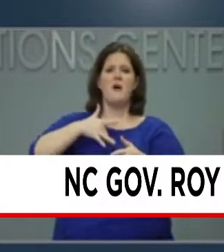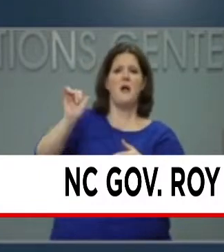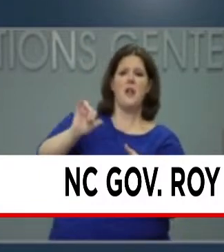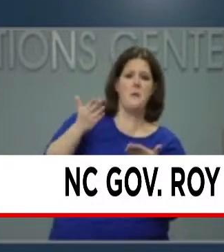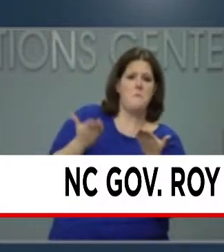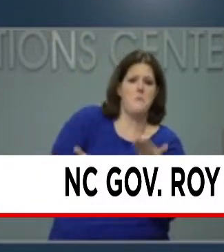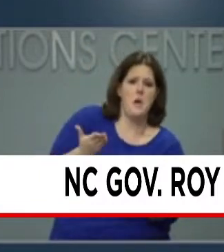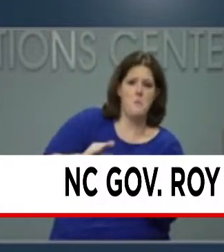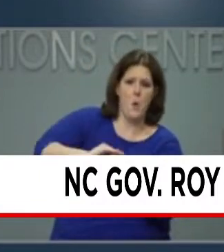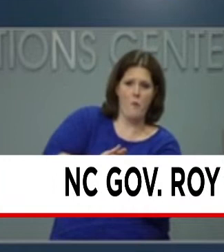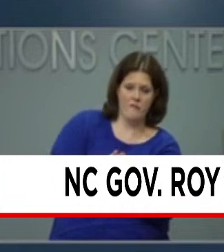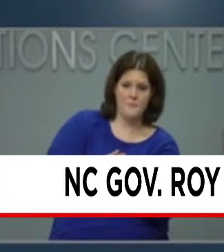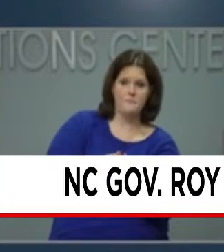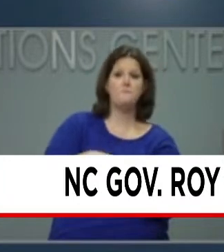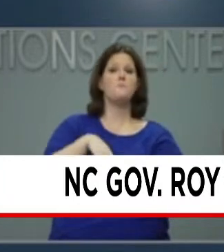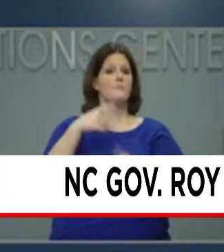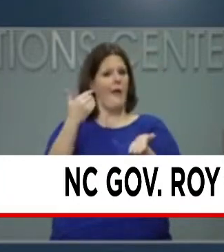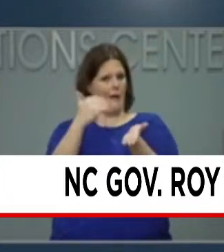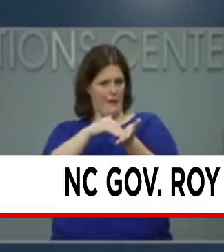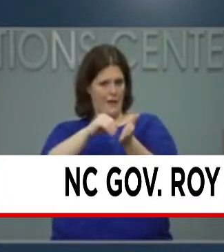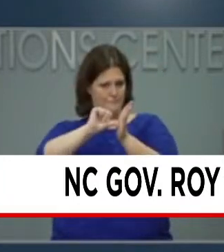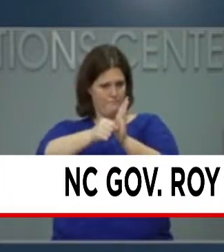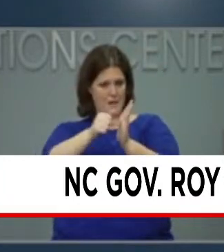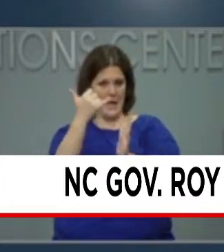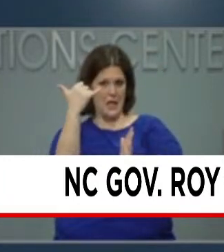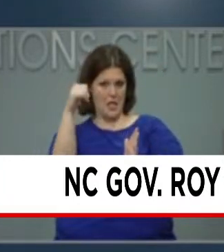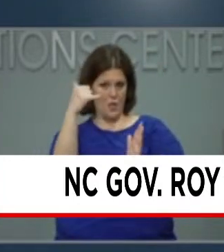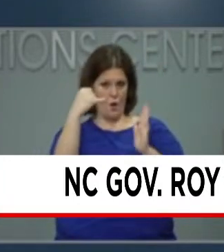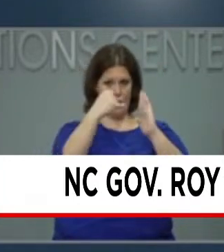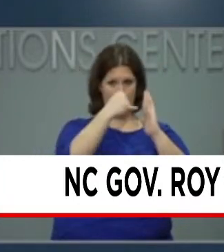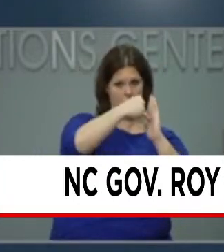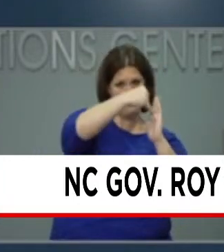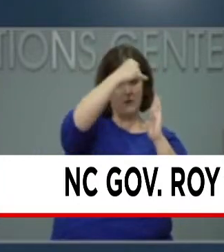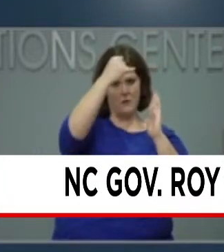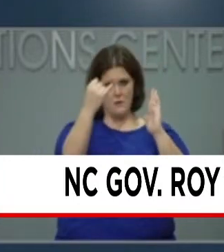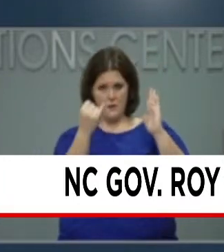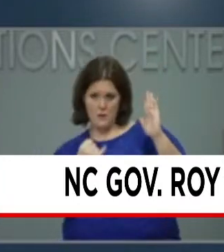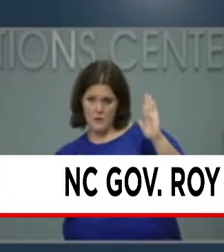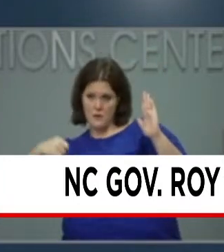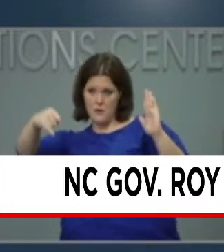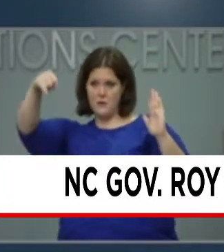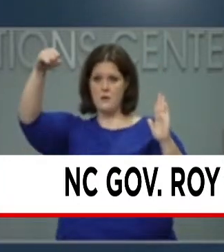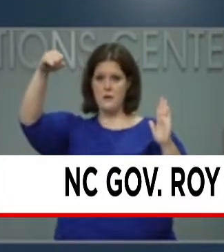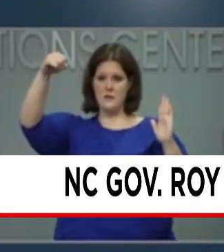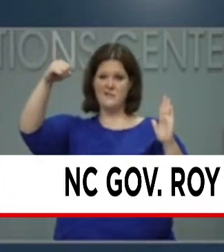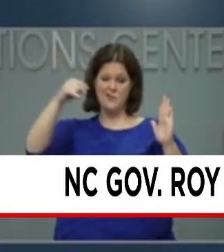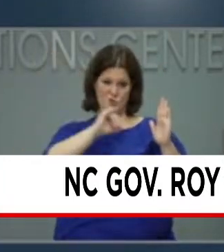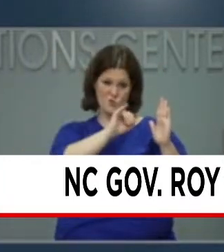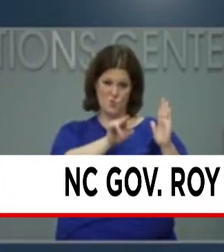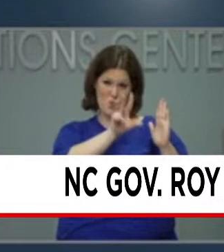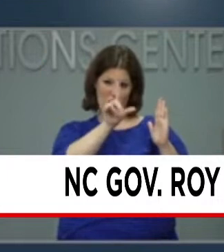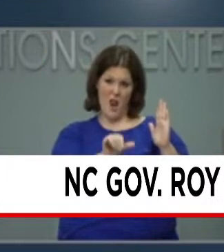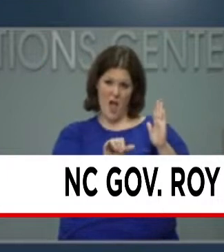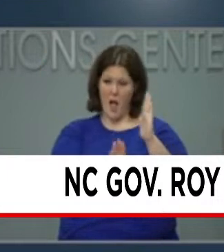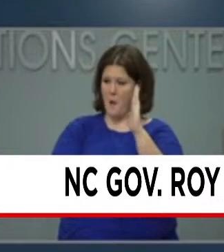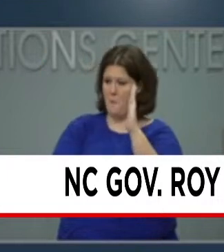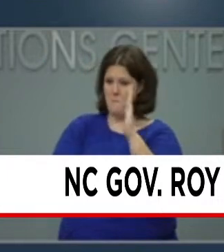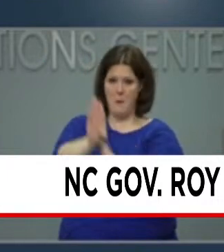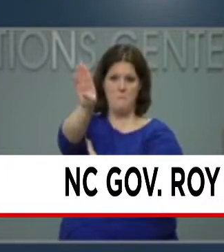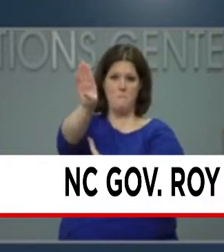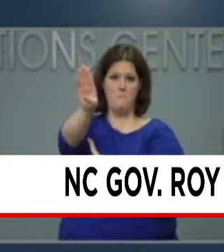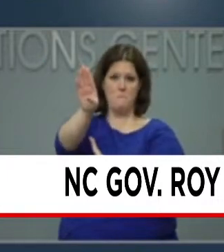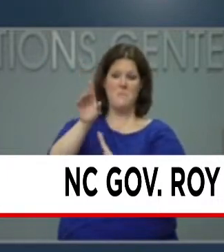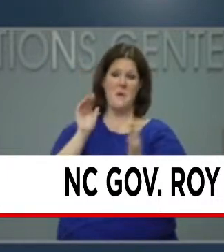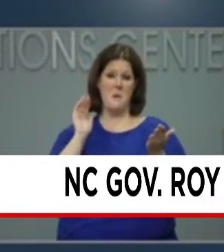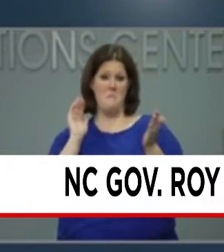see when looking at that yellow line, it's been rising rapidly over the month of July and is now much higher than where we were